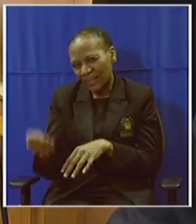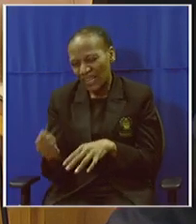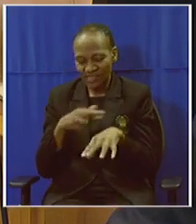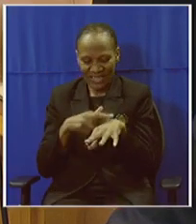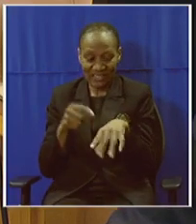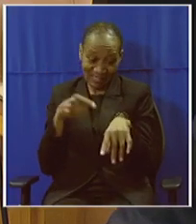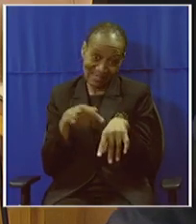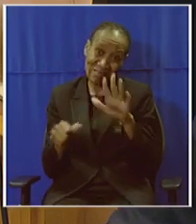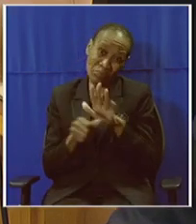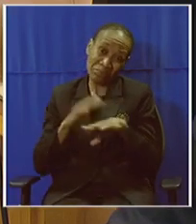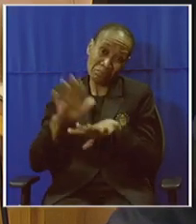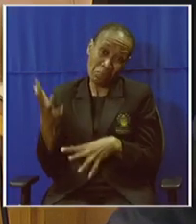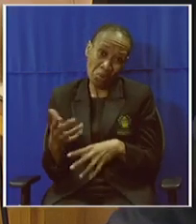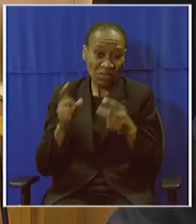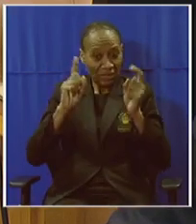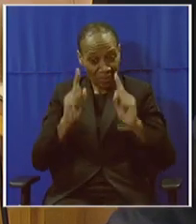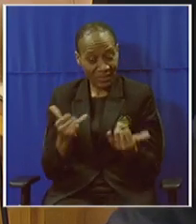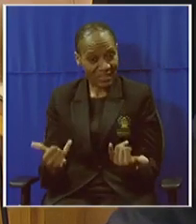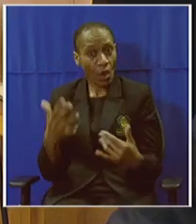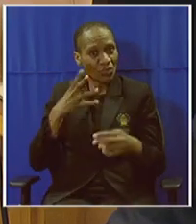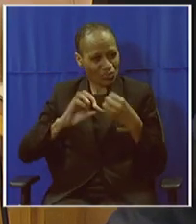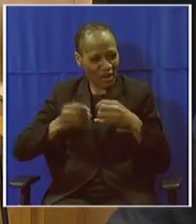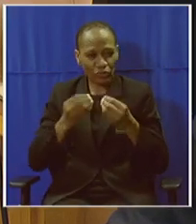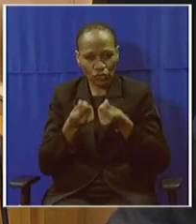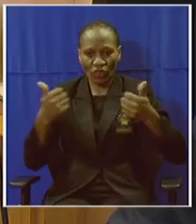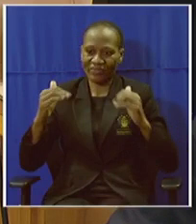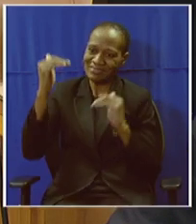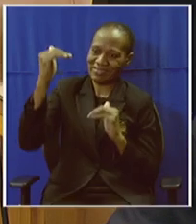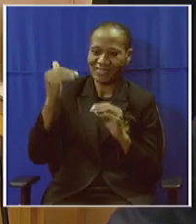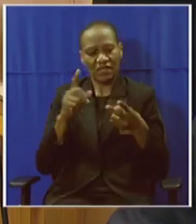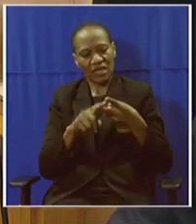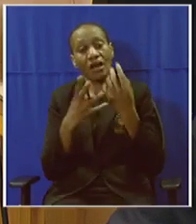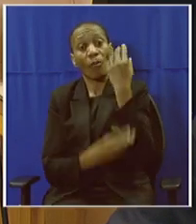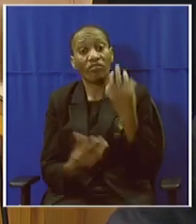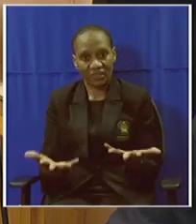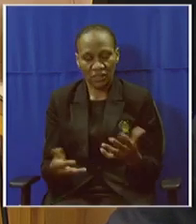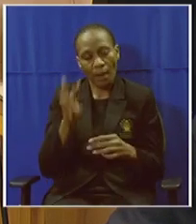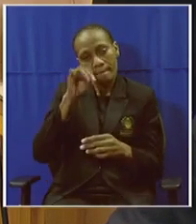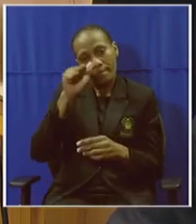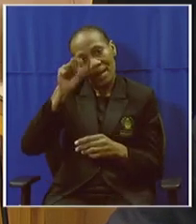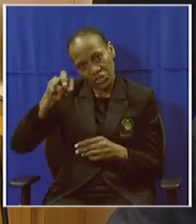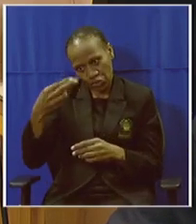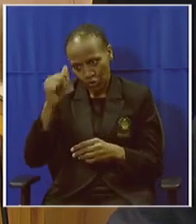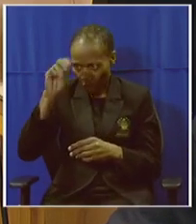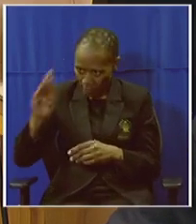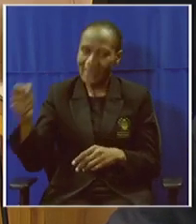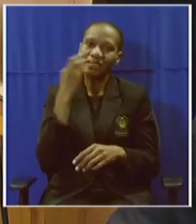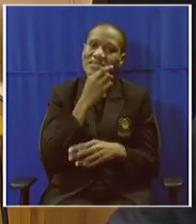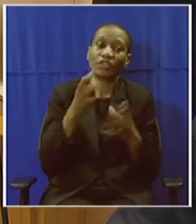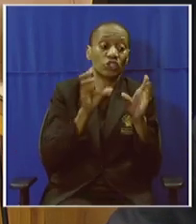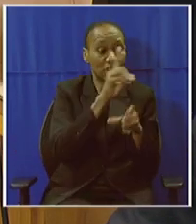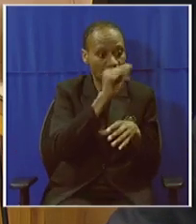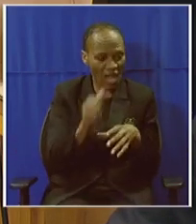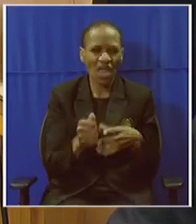irrelevant, especially in addressing inequality and poverty. In his resignation, Mashaba stated that the party had